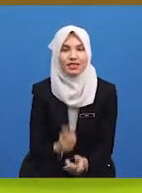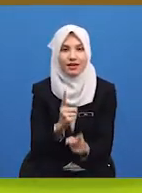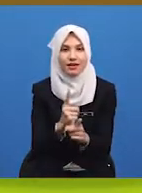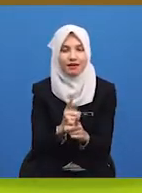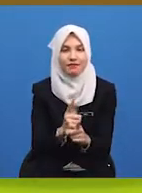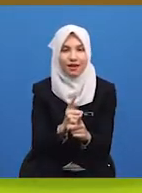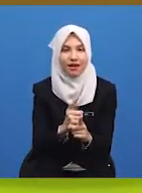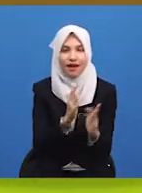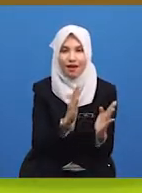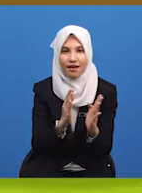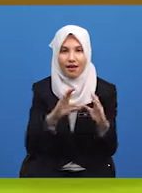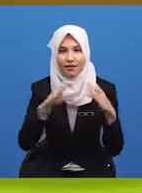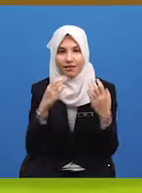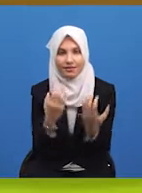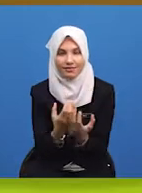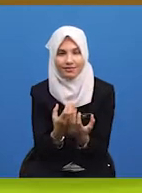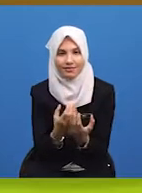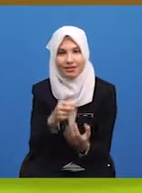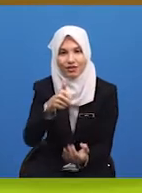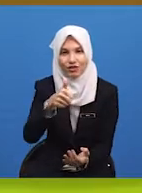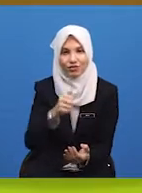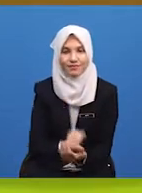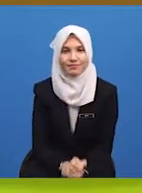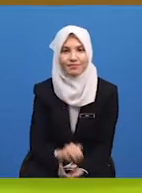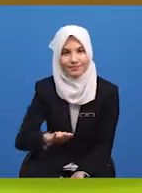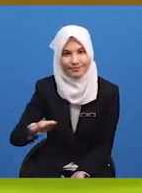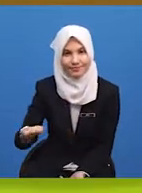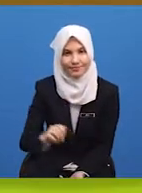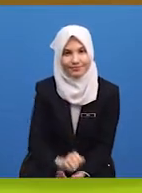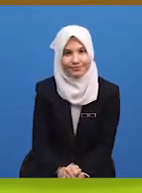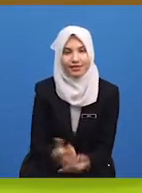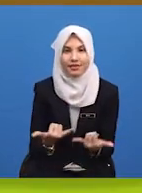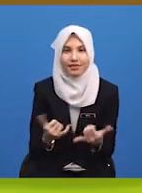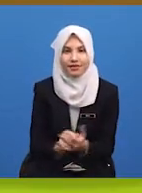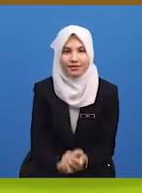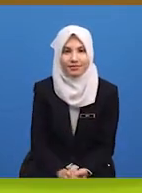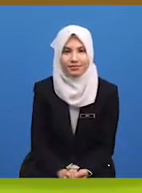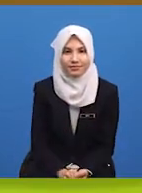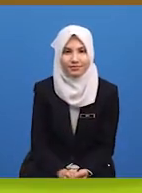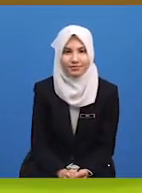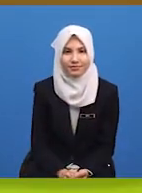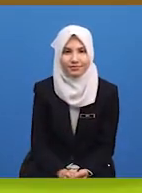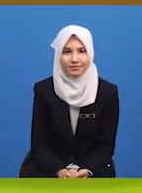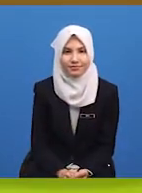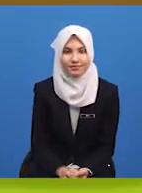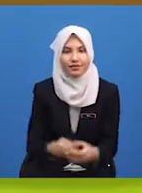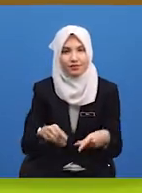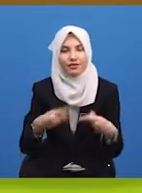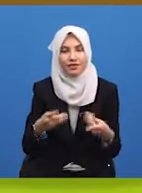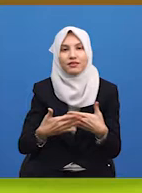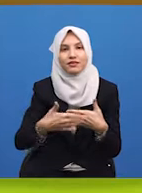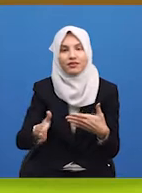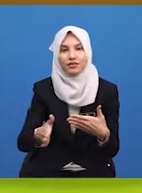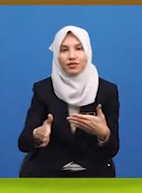categories? Well done, children. Now, we're going to proceed to